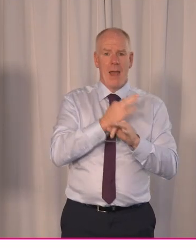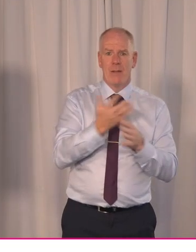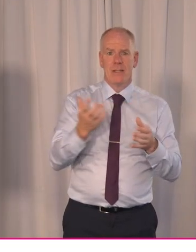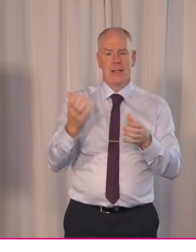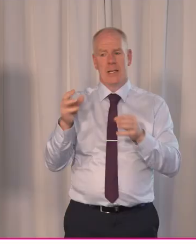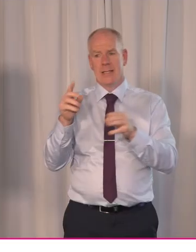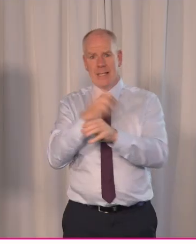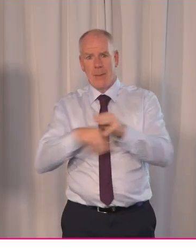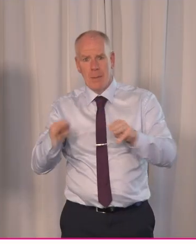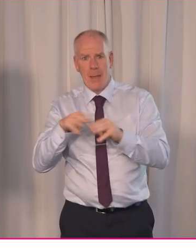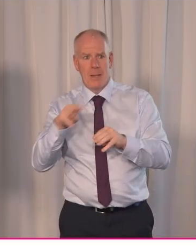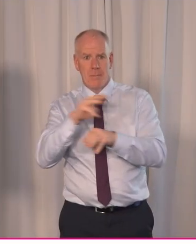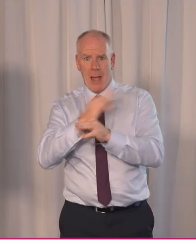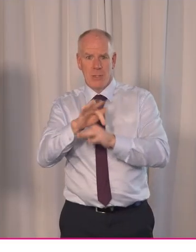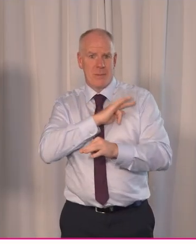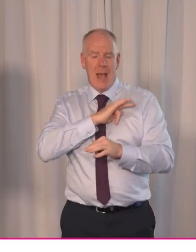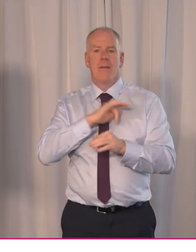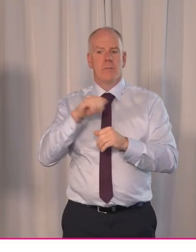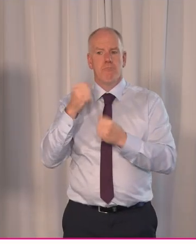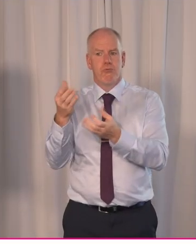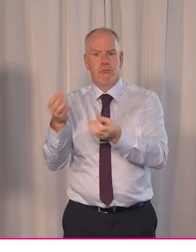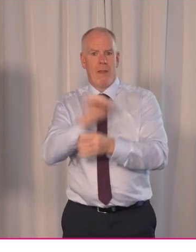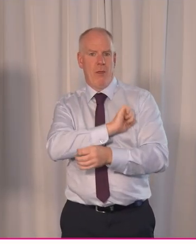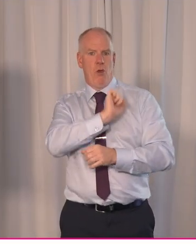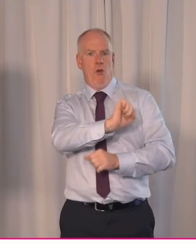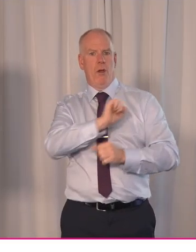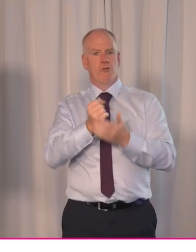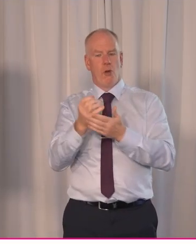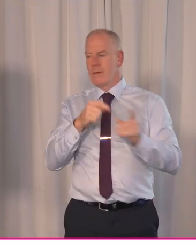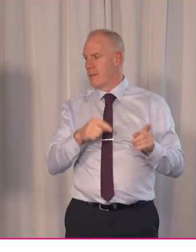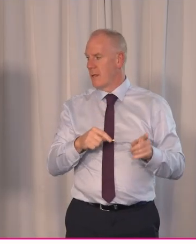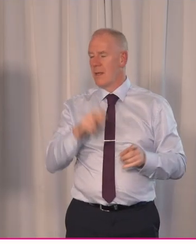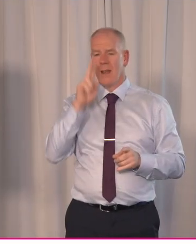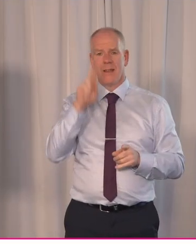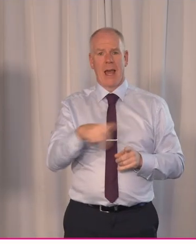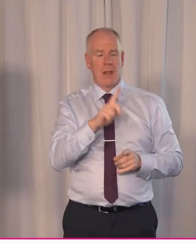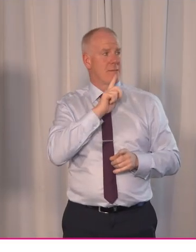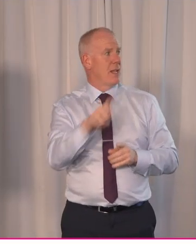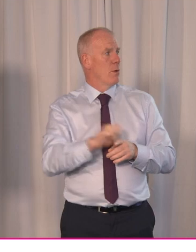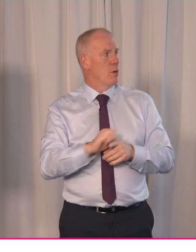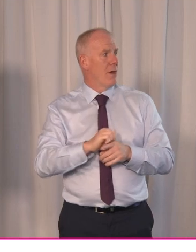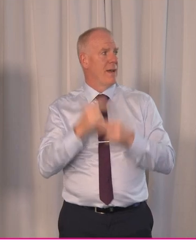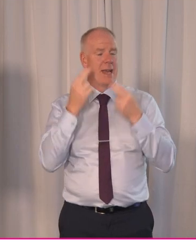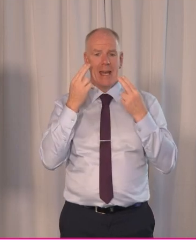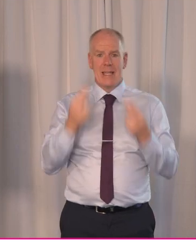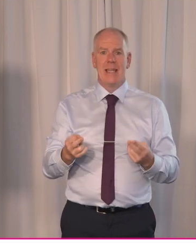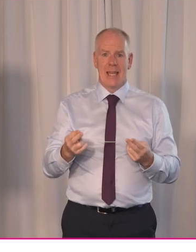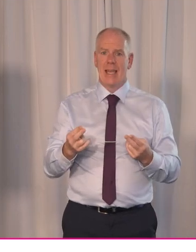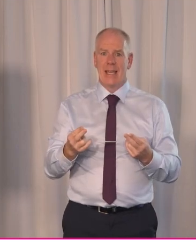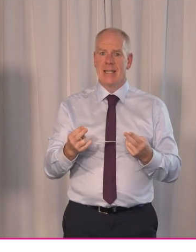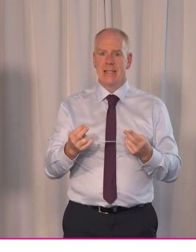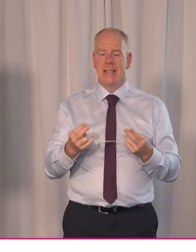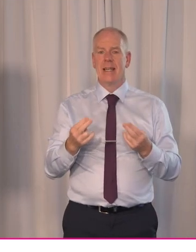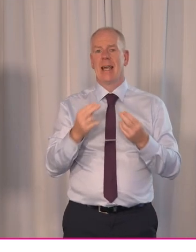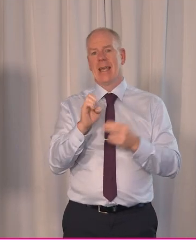stories. And just, I can't emphasize the need for DET, disability quality